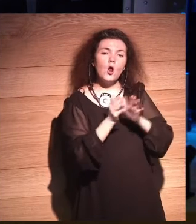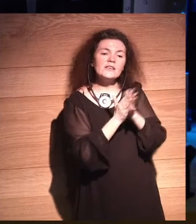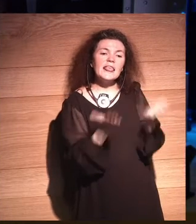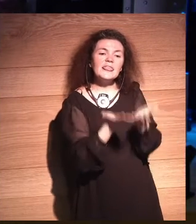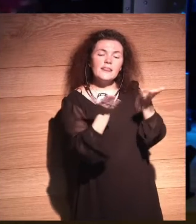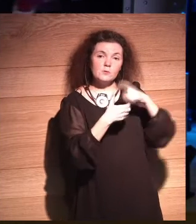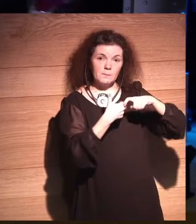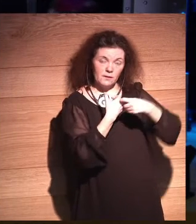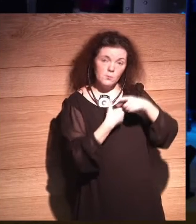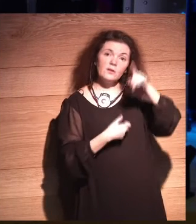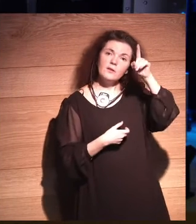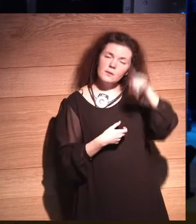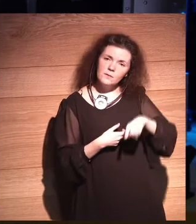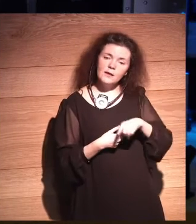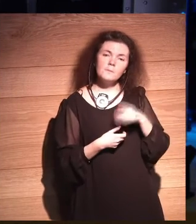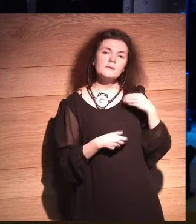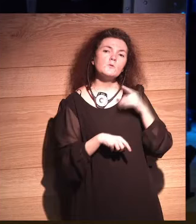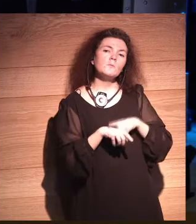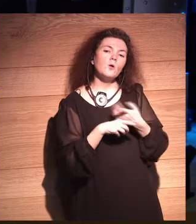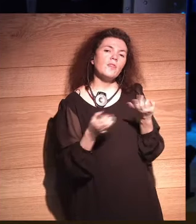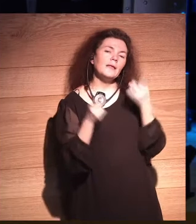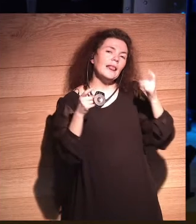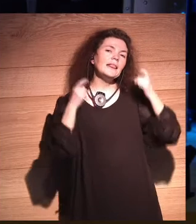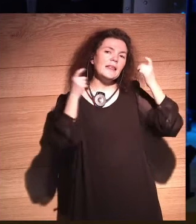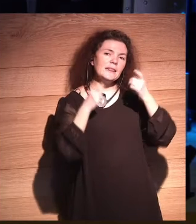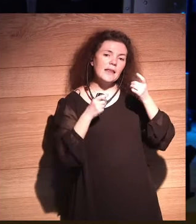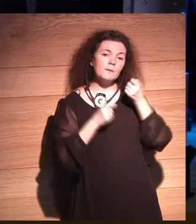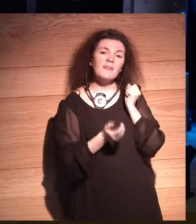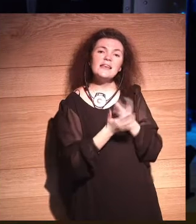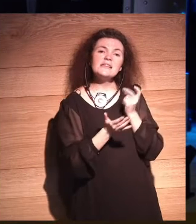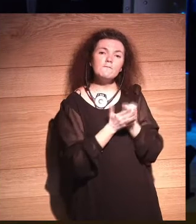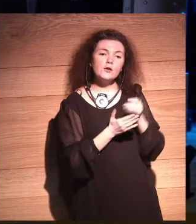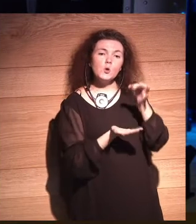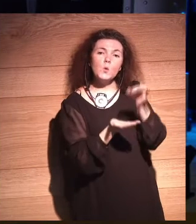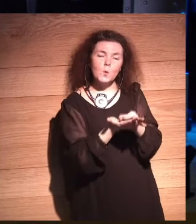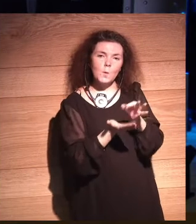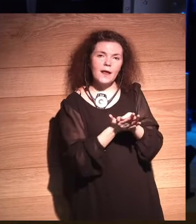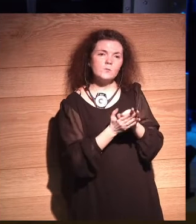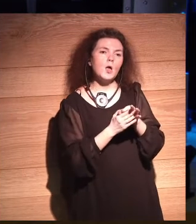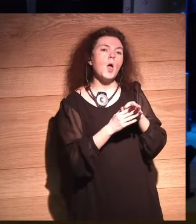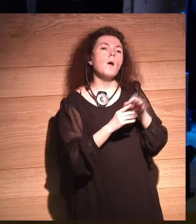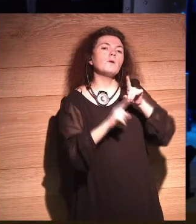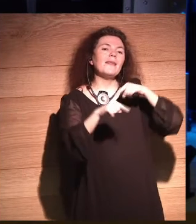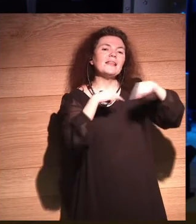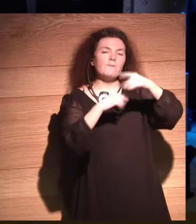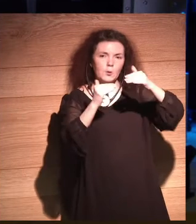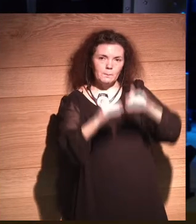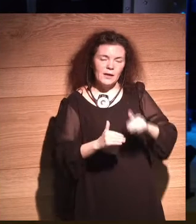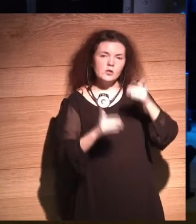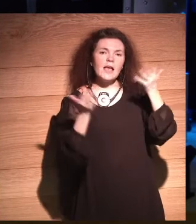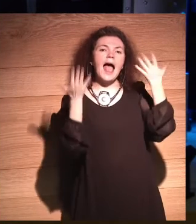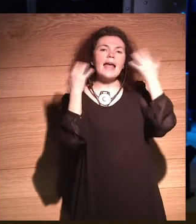to try to solve our urban challenges, be it less traffic or better climate or better health. This is the chance that we